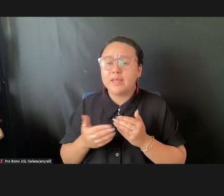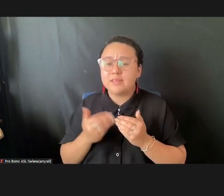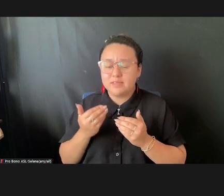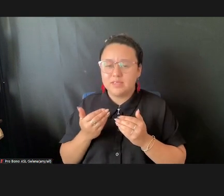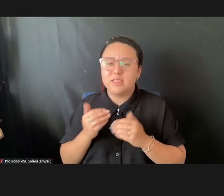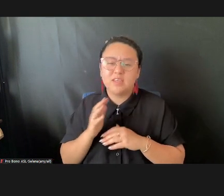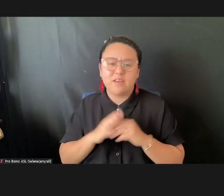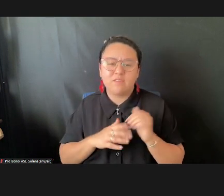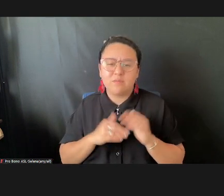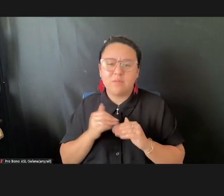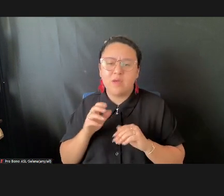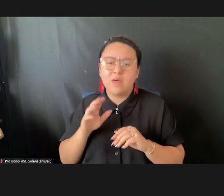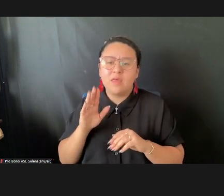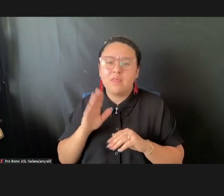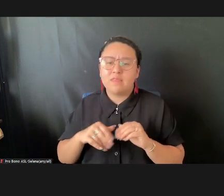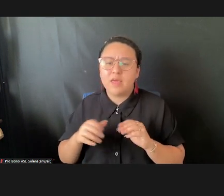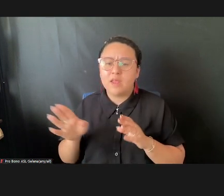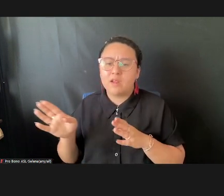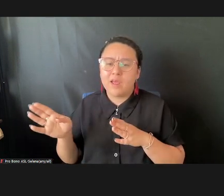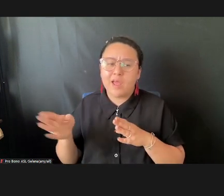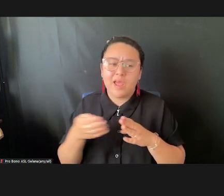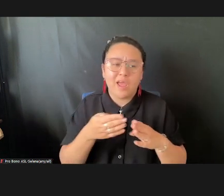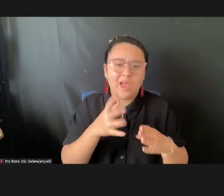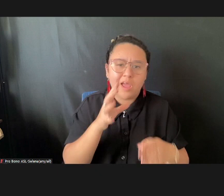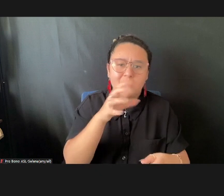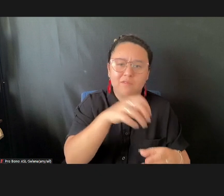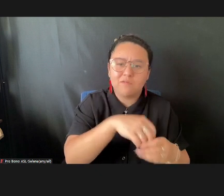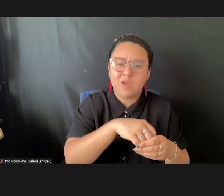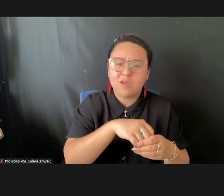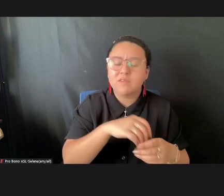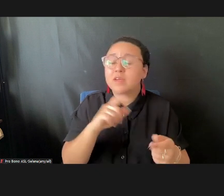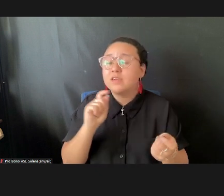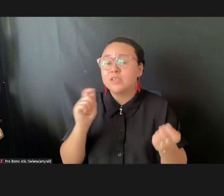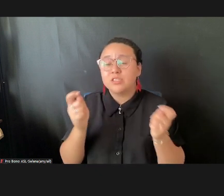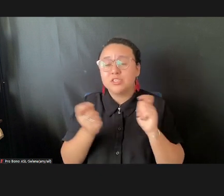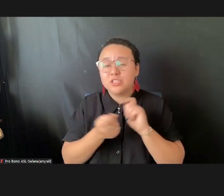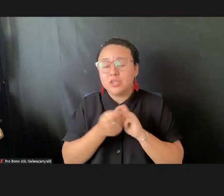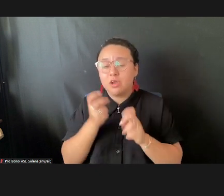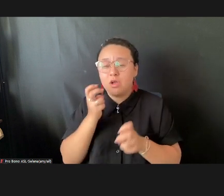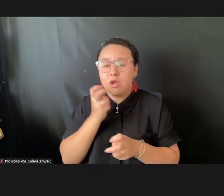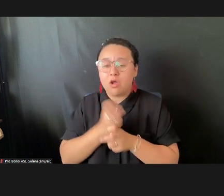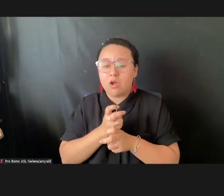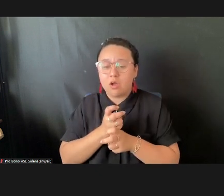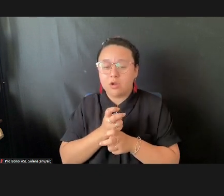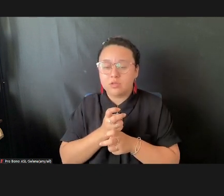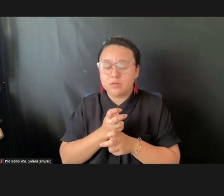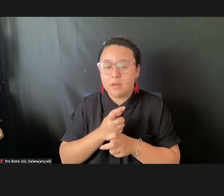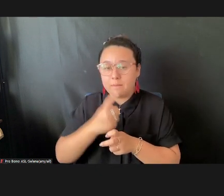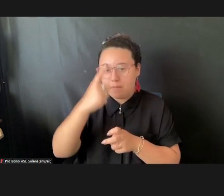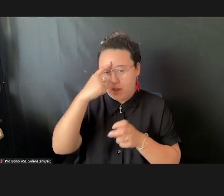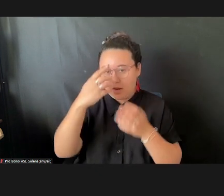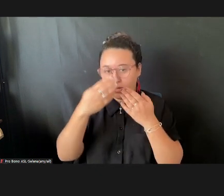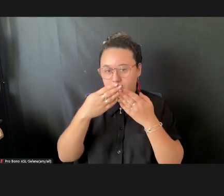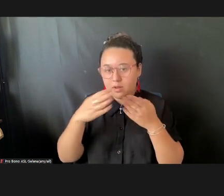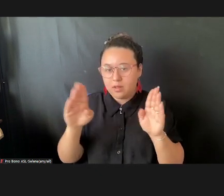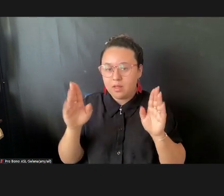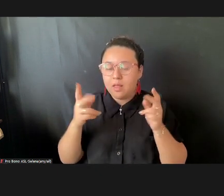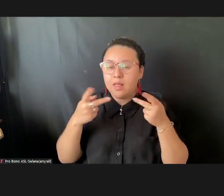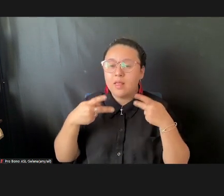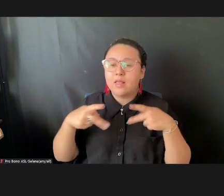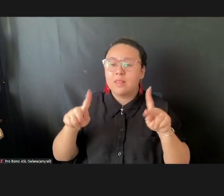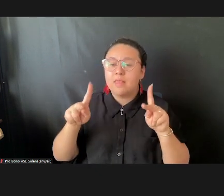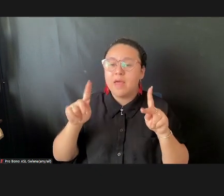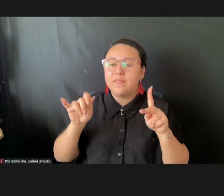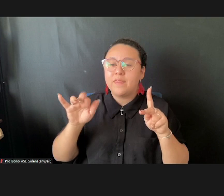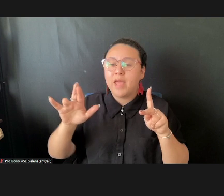right? Change is hard. And I had to open the window to my crazy mind and let the Pacific air flow